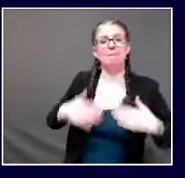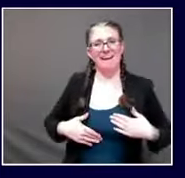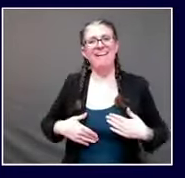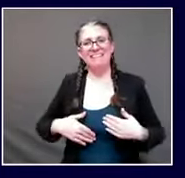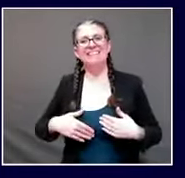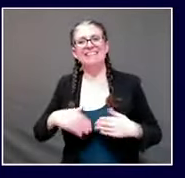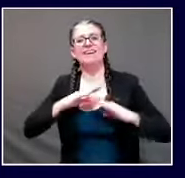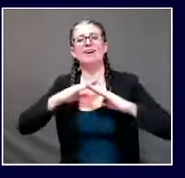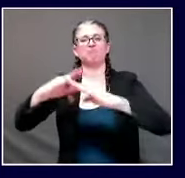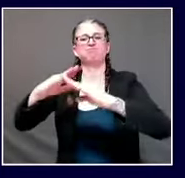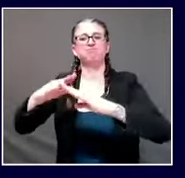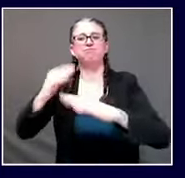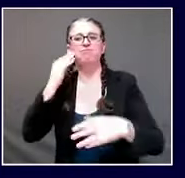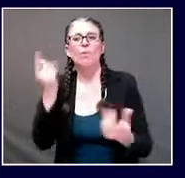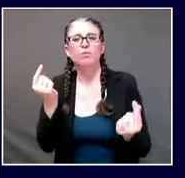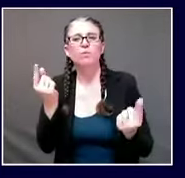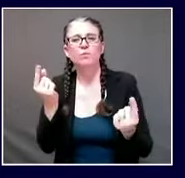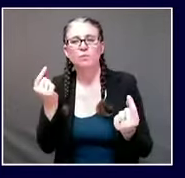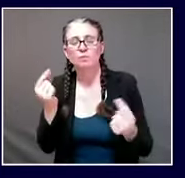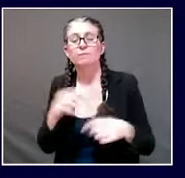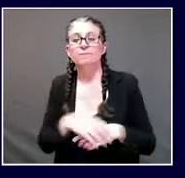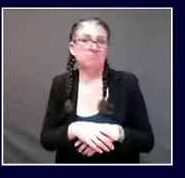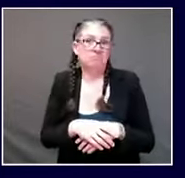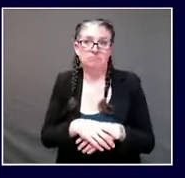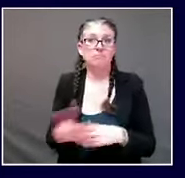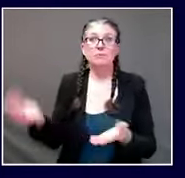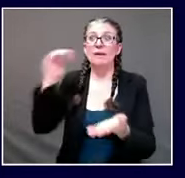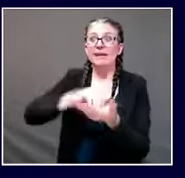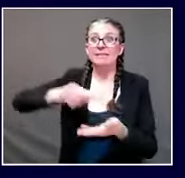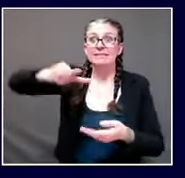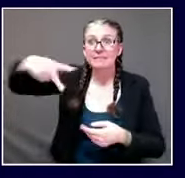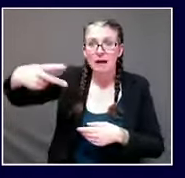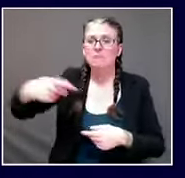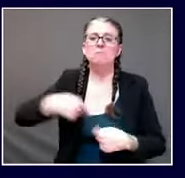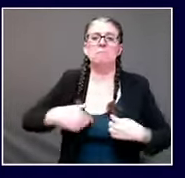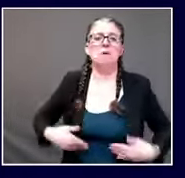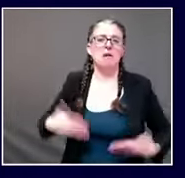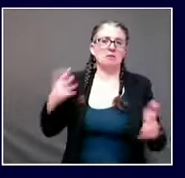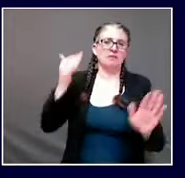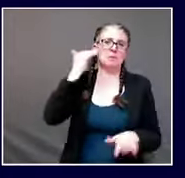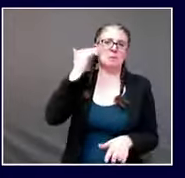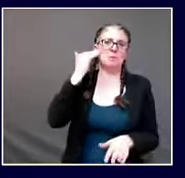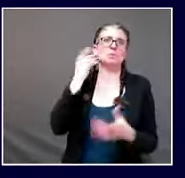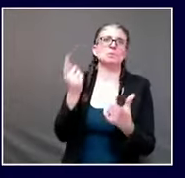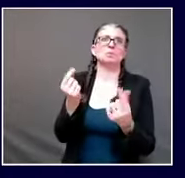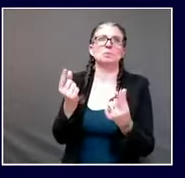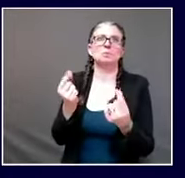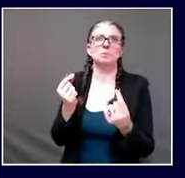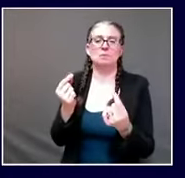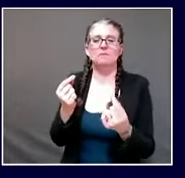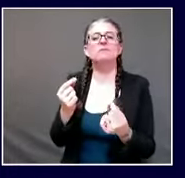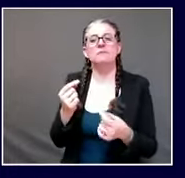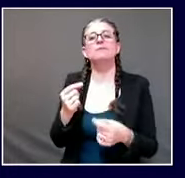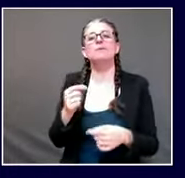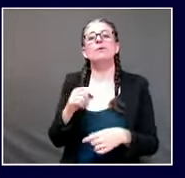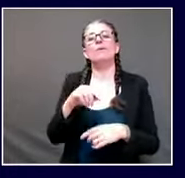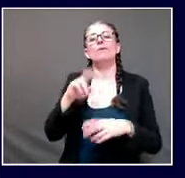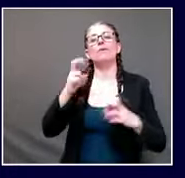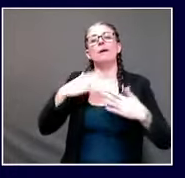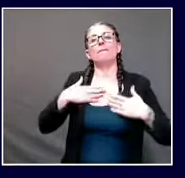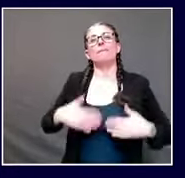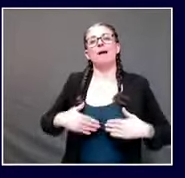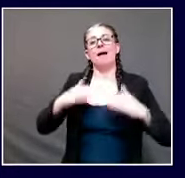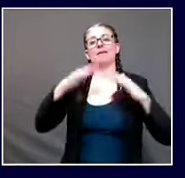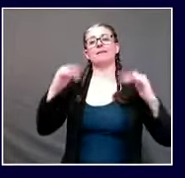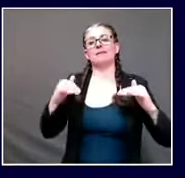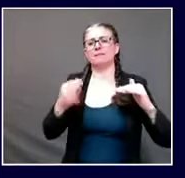happens the key is that they can be rapidly built back up that's what our immune system is magically good at doing now what does